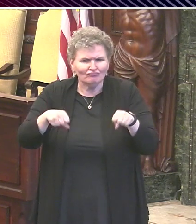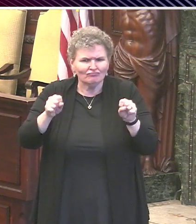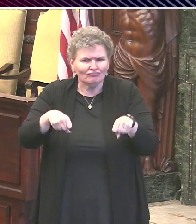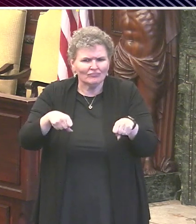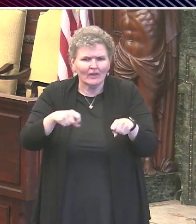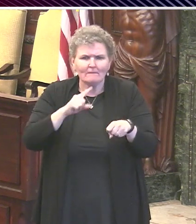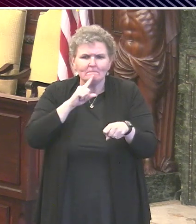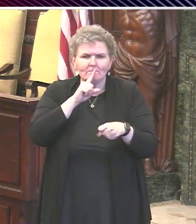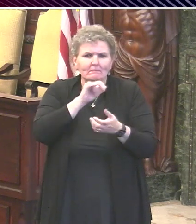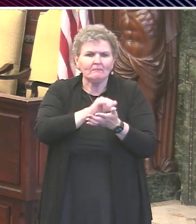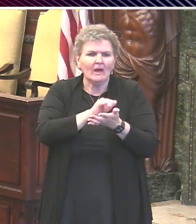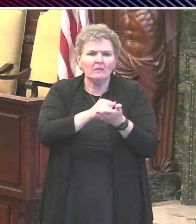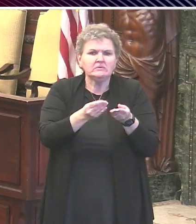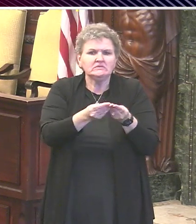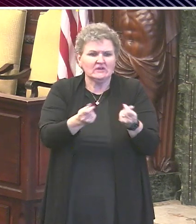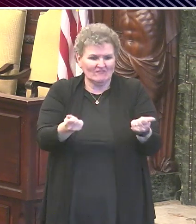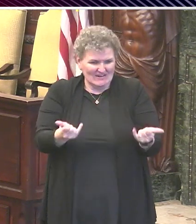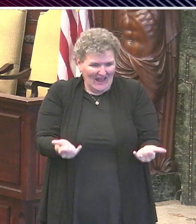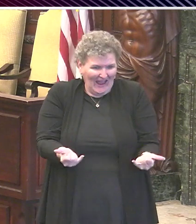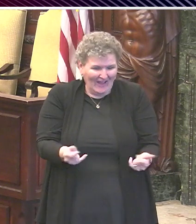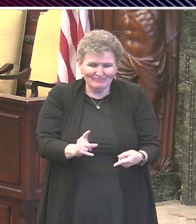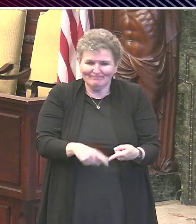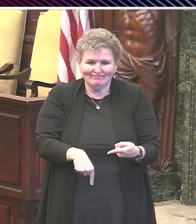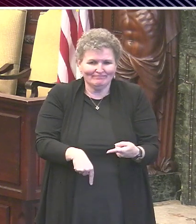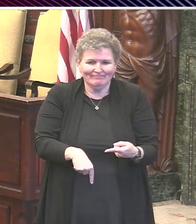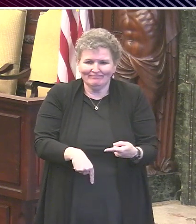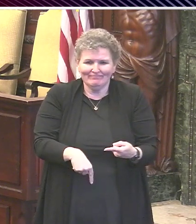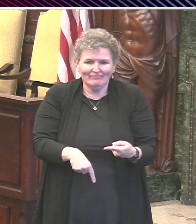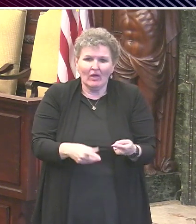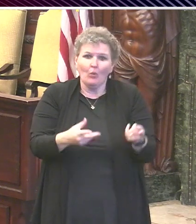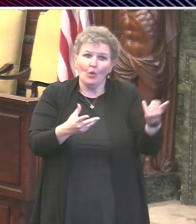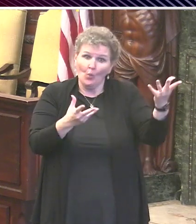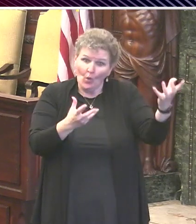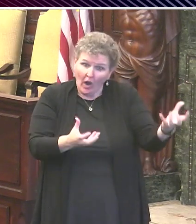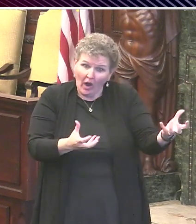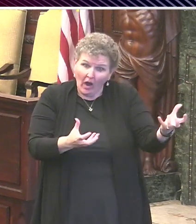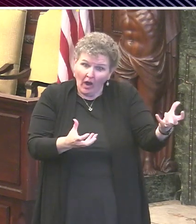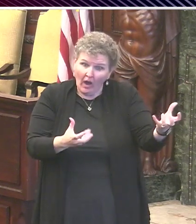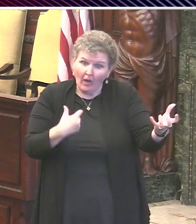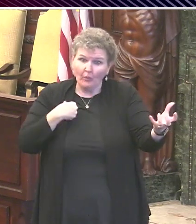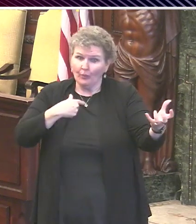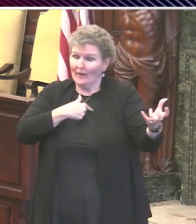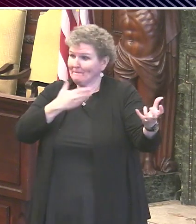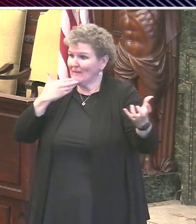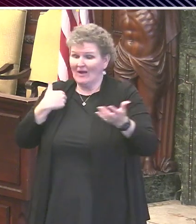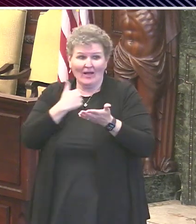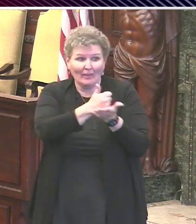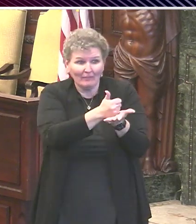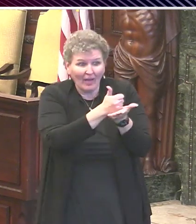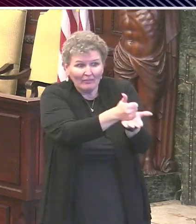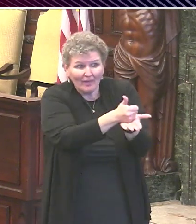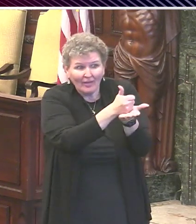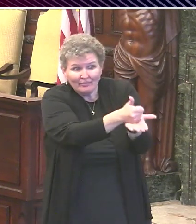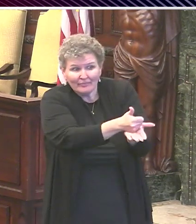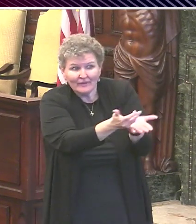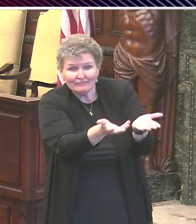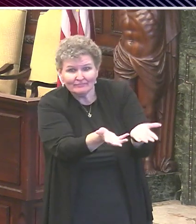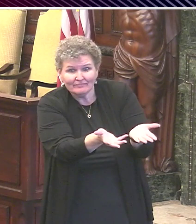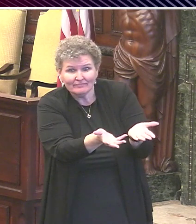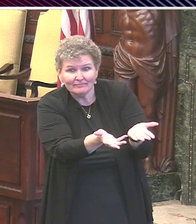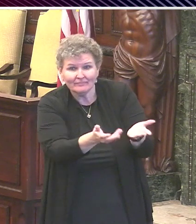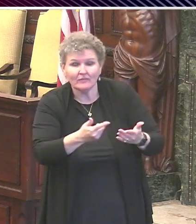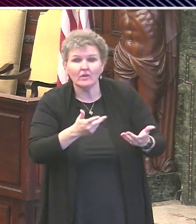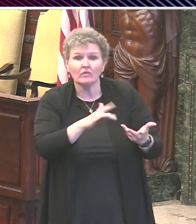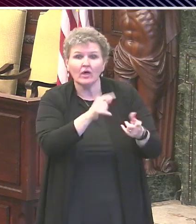best to deal with the requests, to deal with the issues that the people there are facing, to try to get them into a